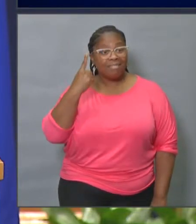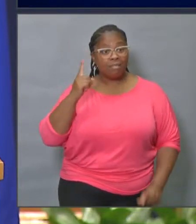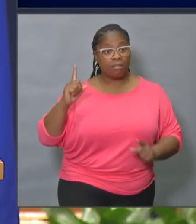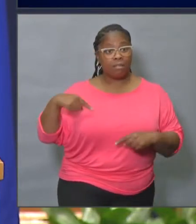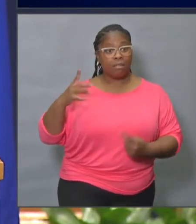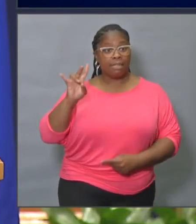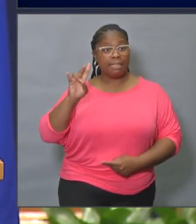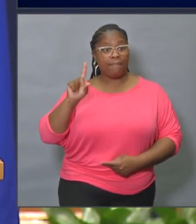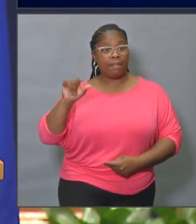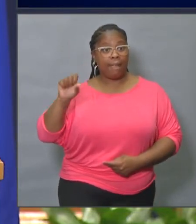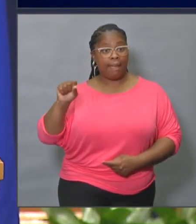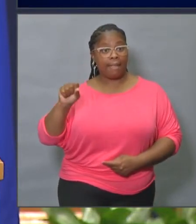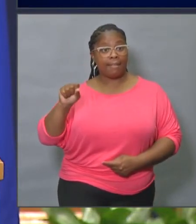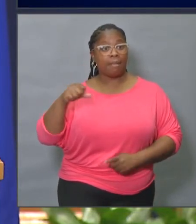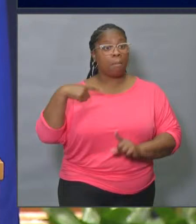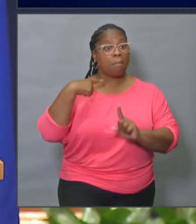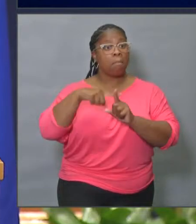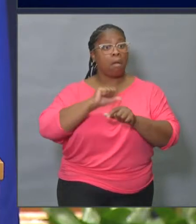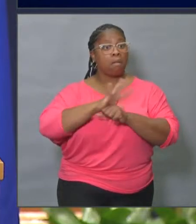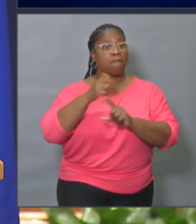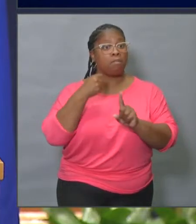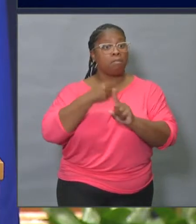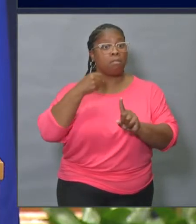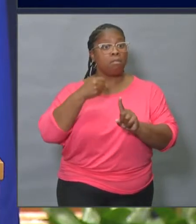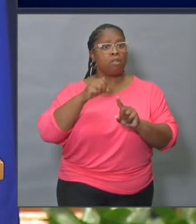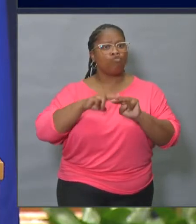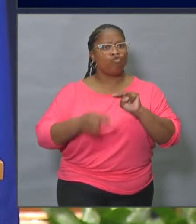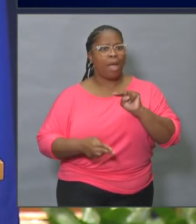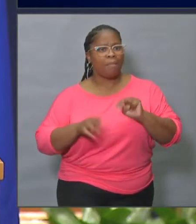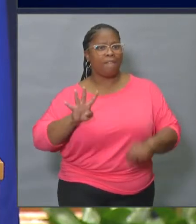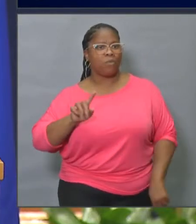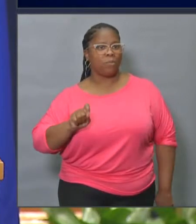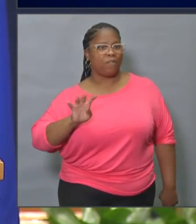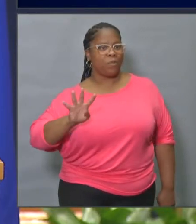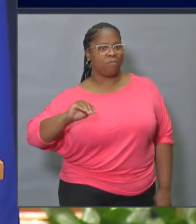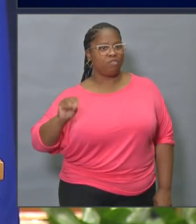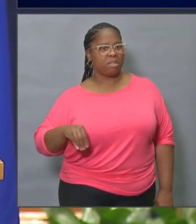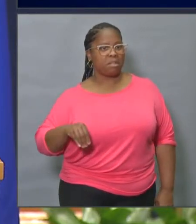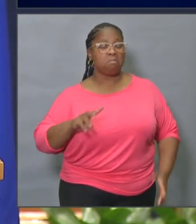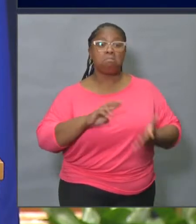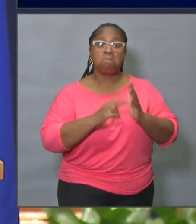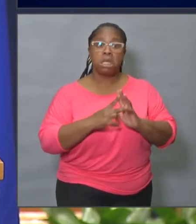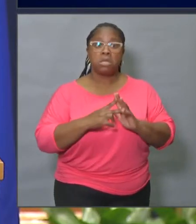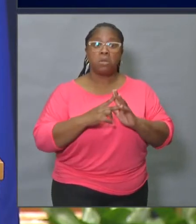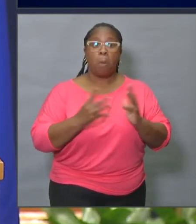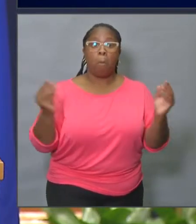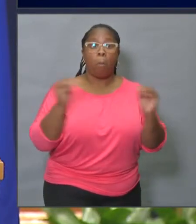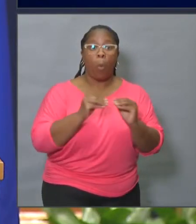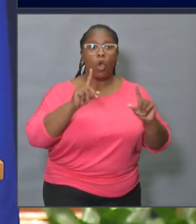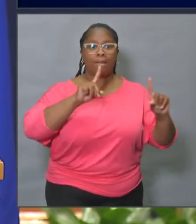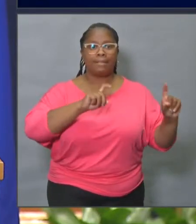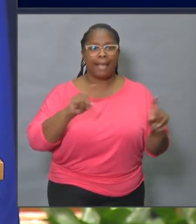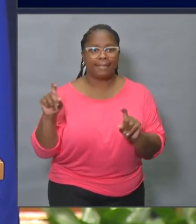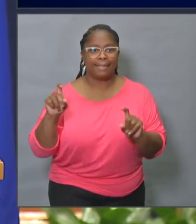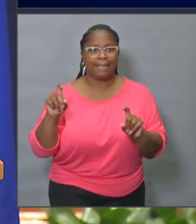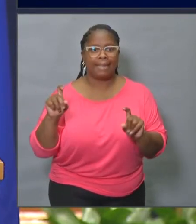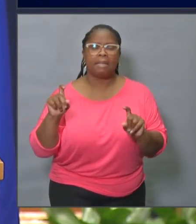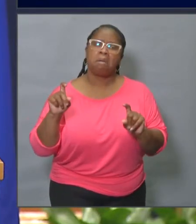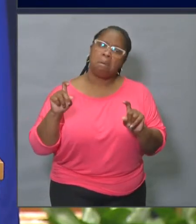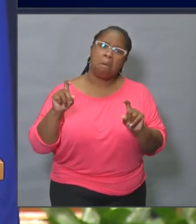has dropped to 4.4%. Again, indicating that while we have a lot of people getting tested, only